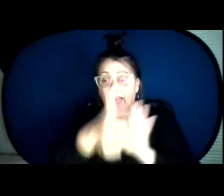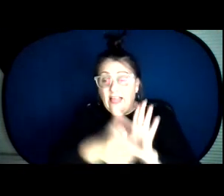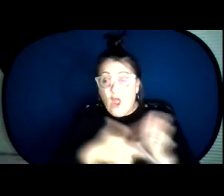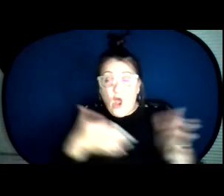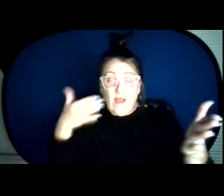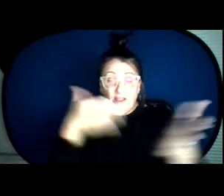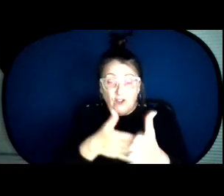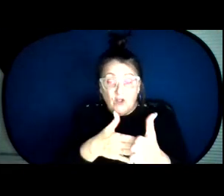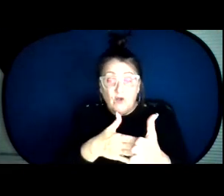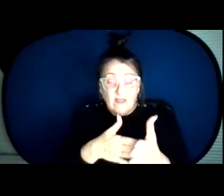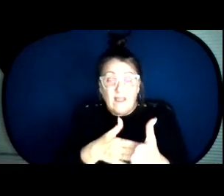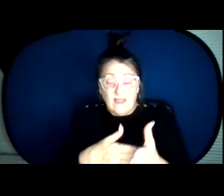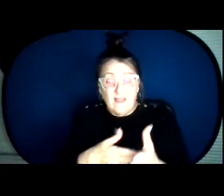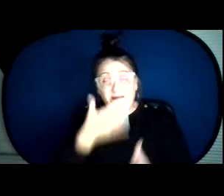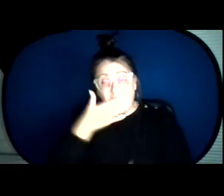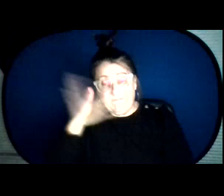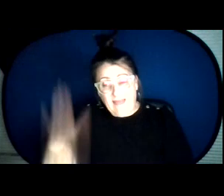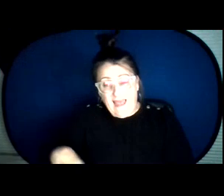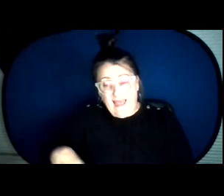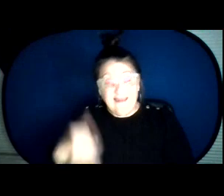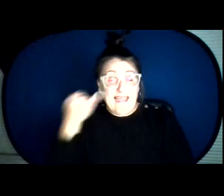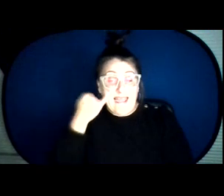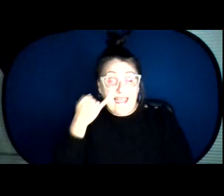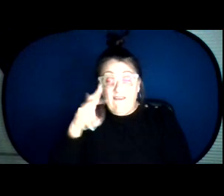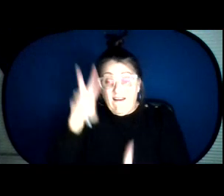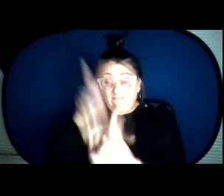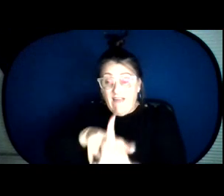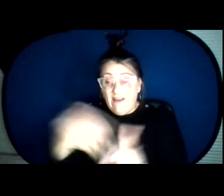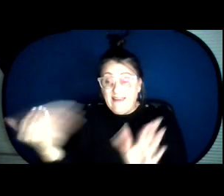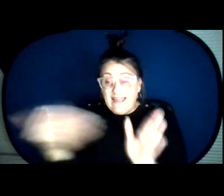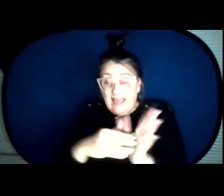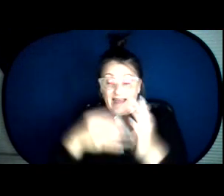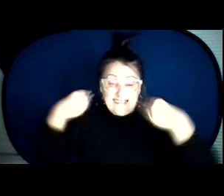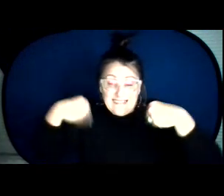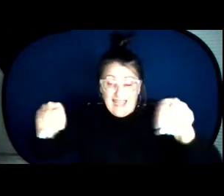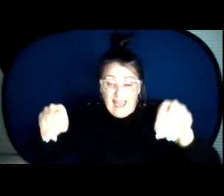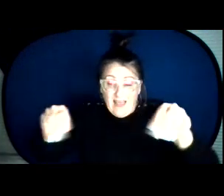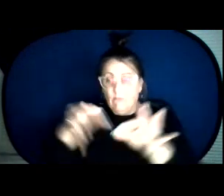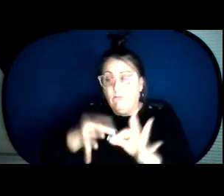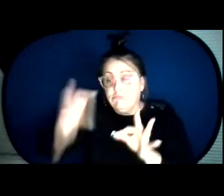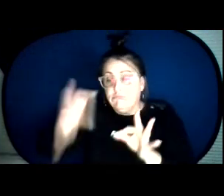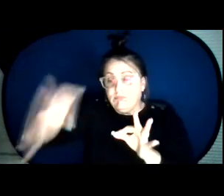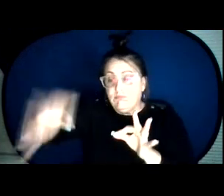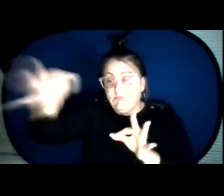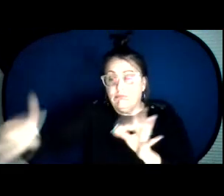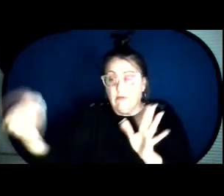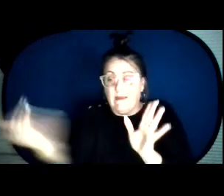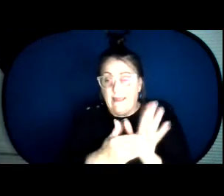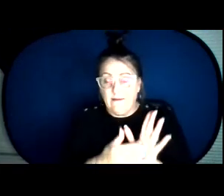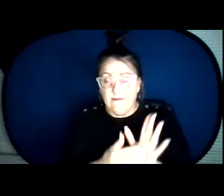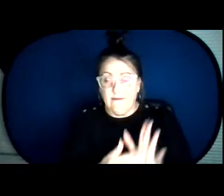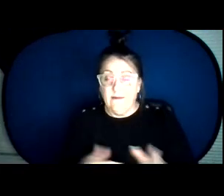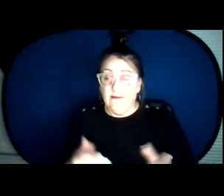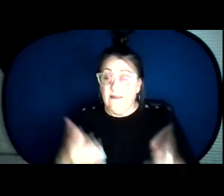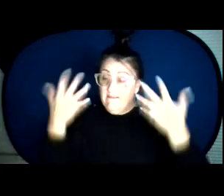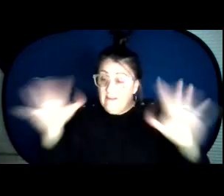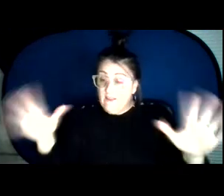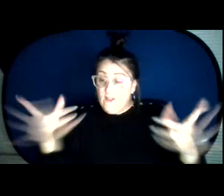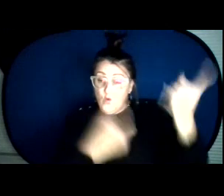tenants. If another lawsuit is filed, sales will potentially be delayed again. That's the end of my presentation, and I'm happy to take